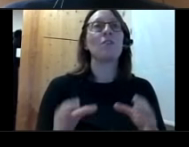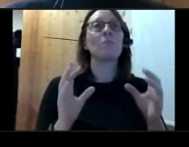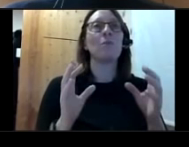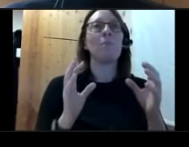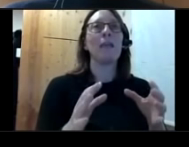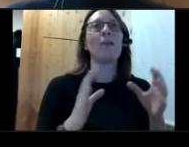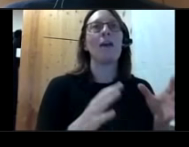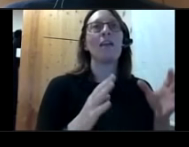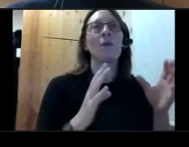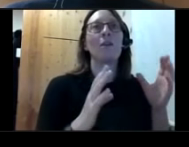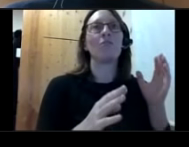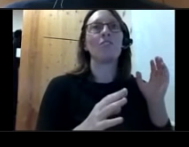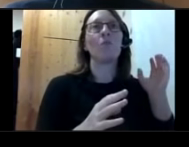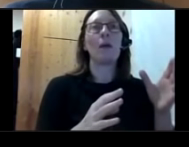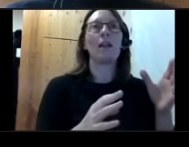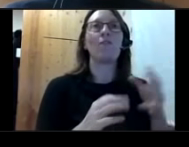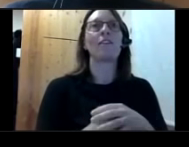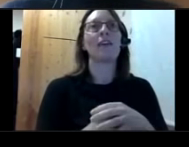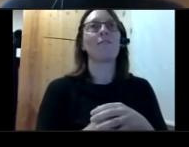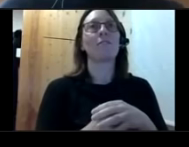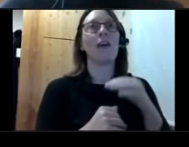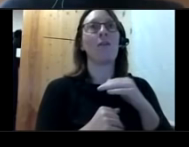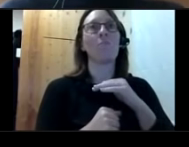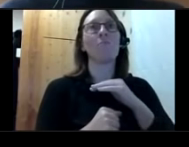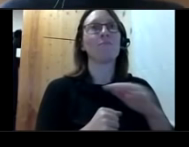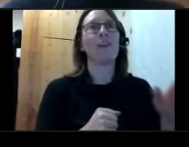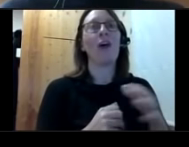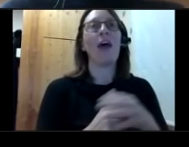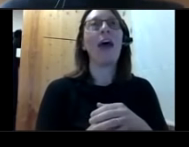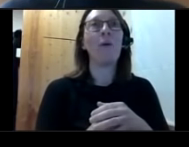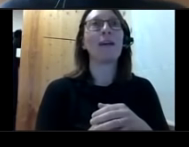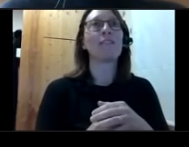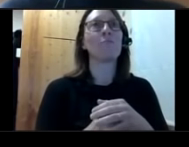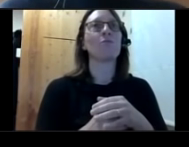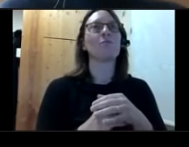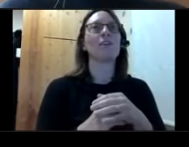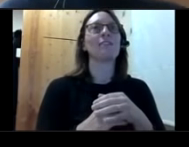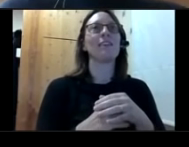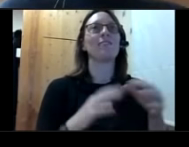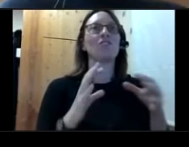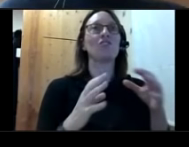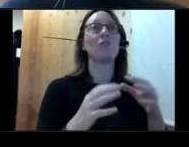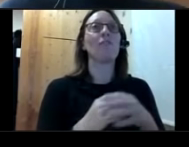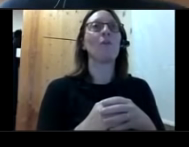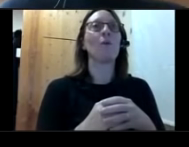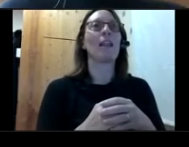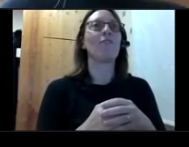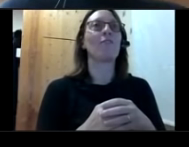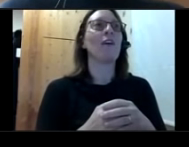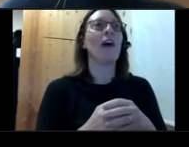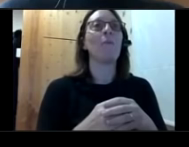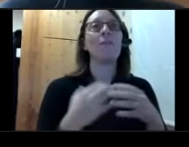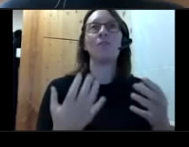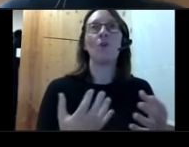audit routes, but there are many ways where you can just quickly find out how accessible your site is, just on a very quick